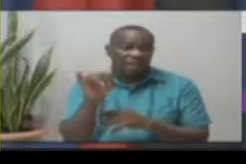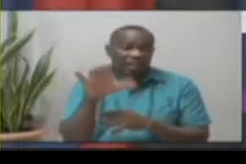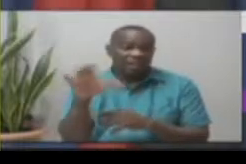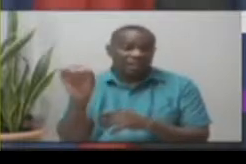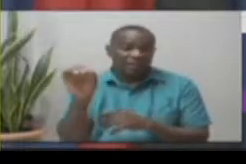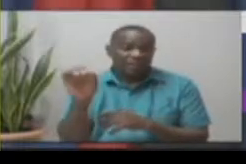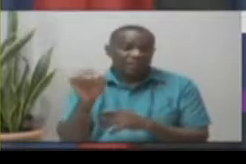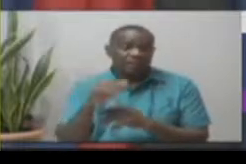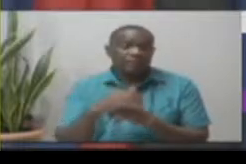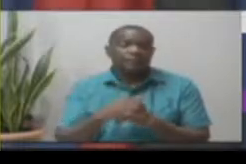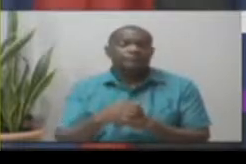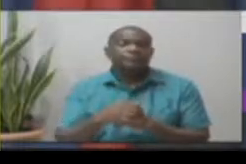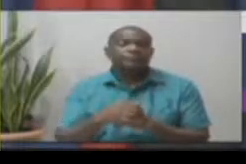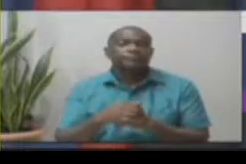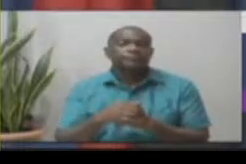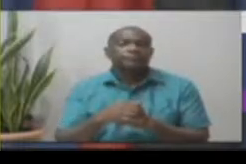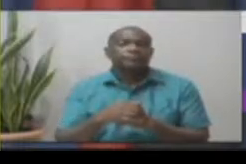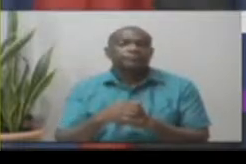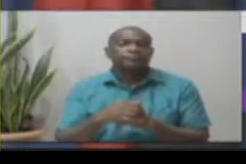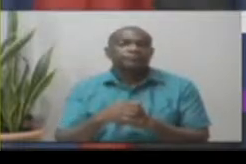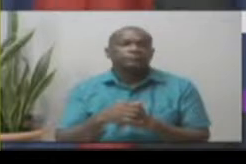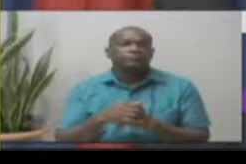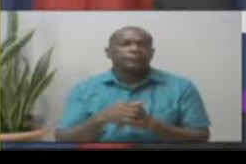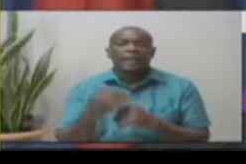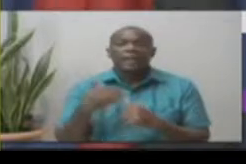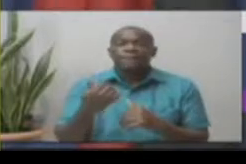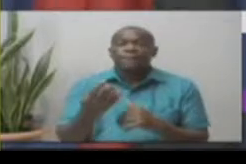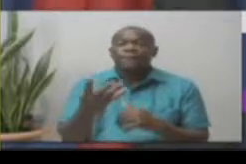fighting 4 Court of Appeal matters.